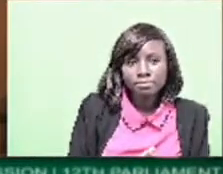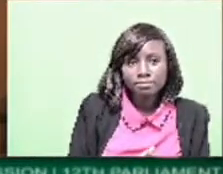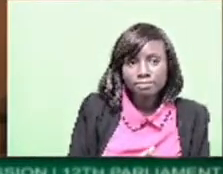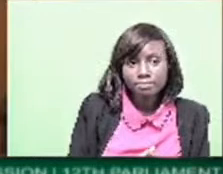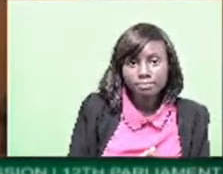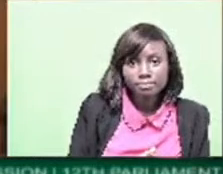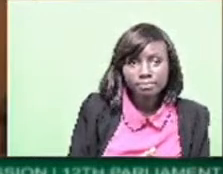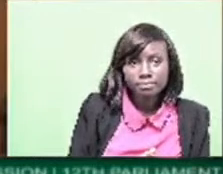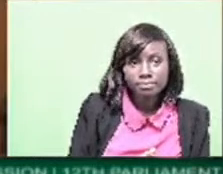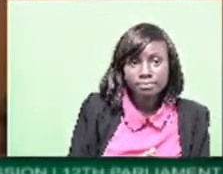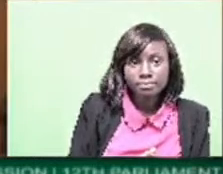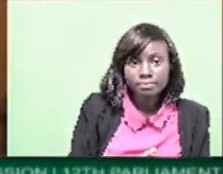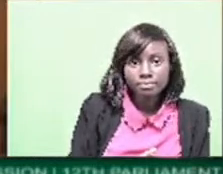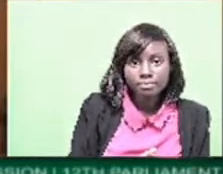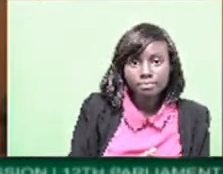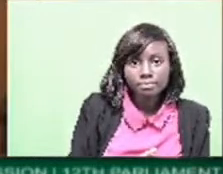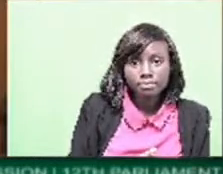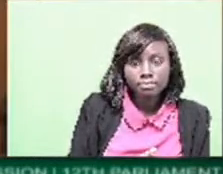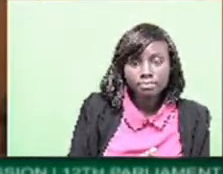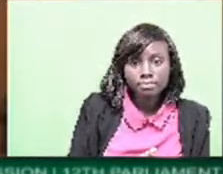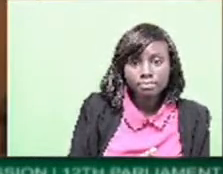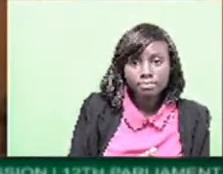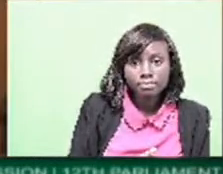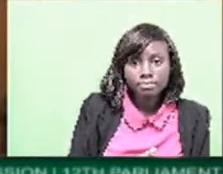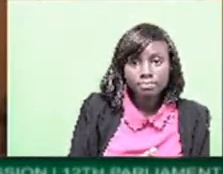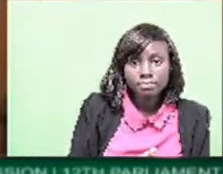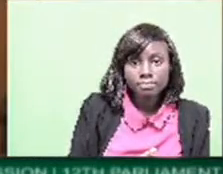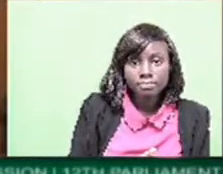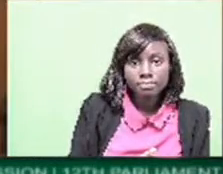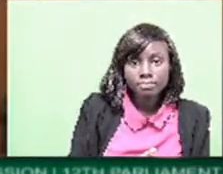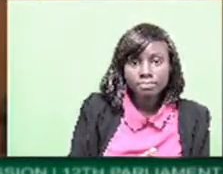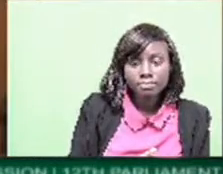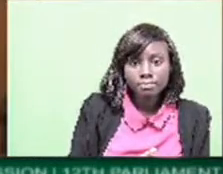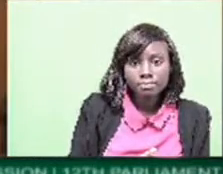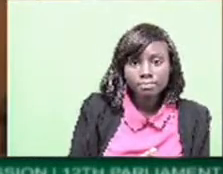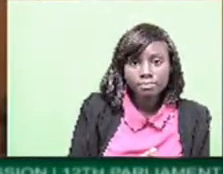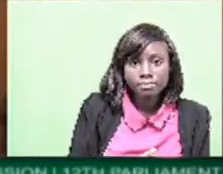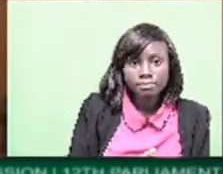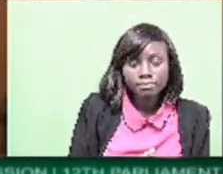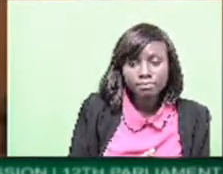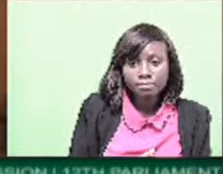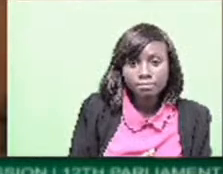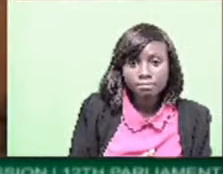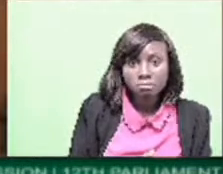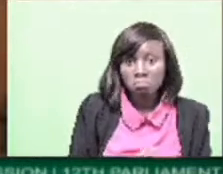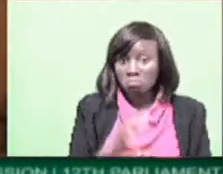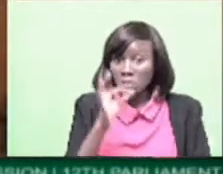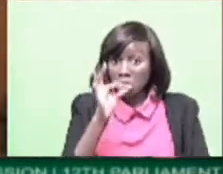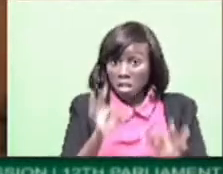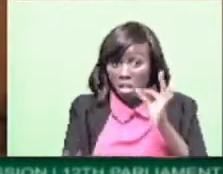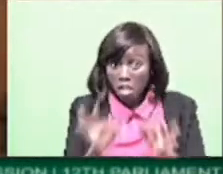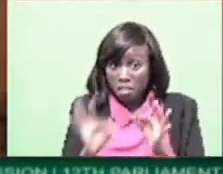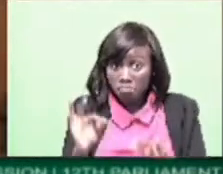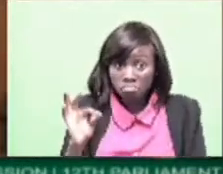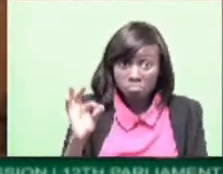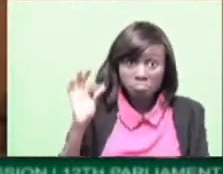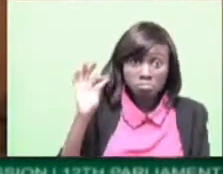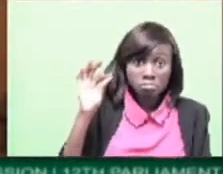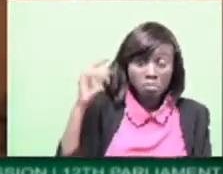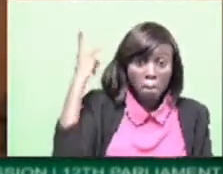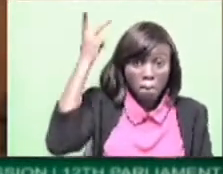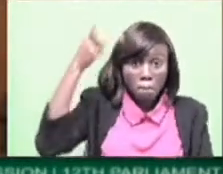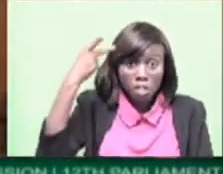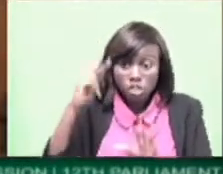convinced its electorate that it has the moral standing to give instructions